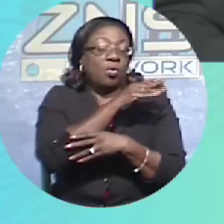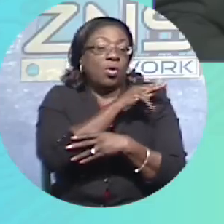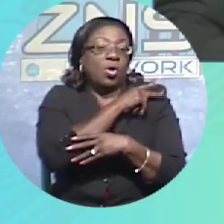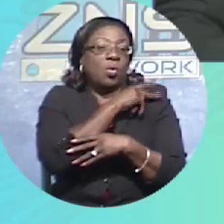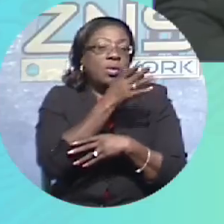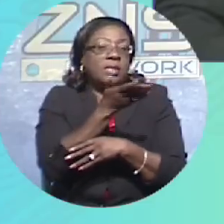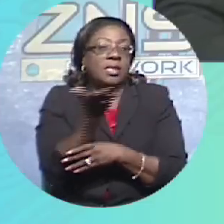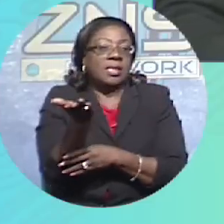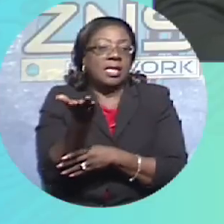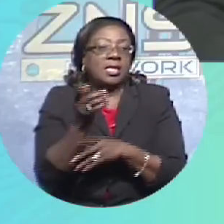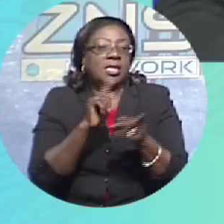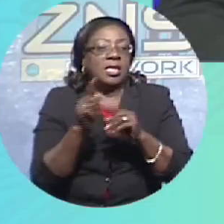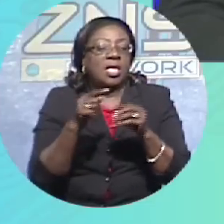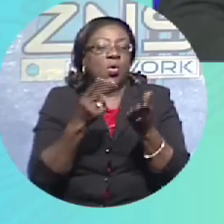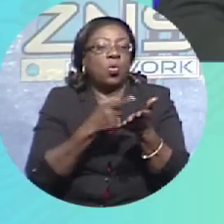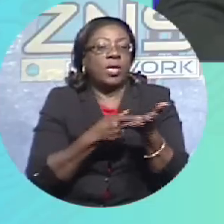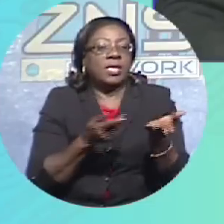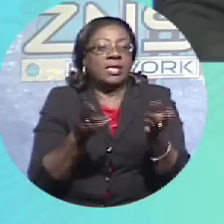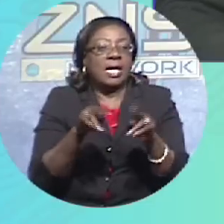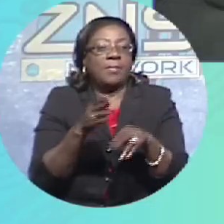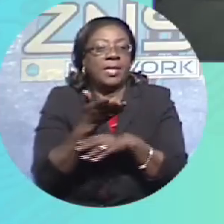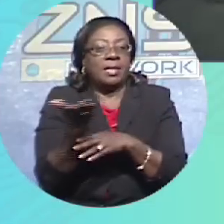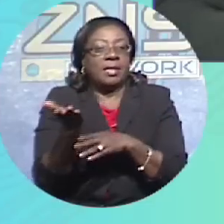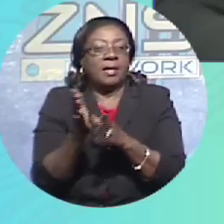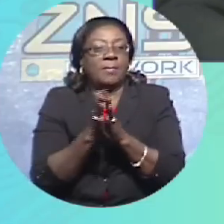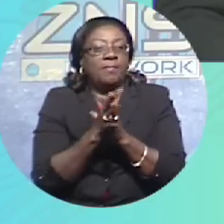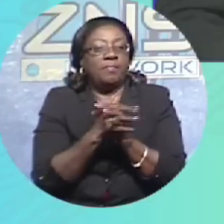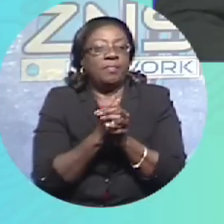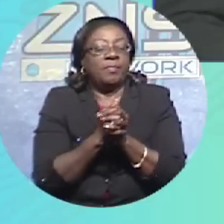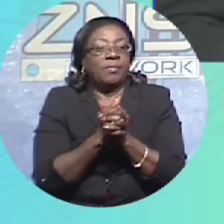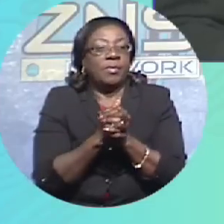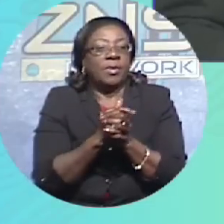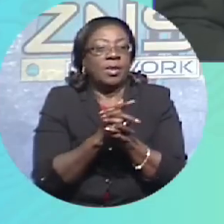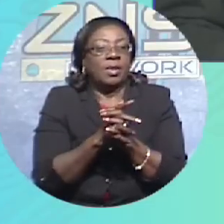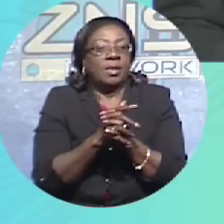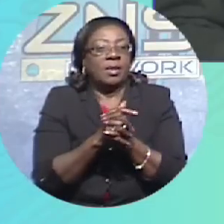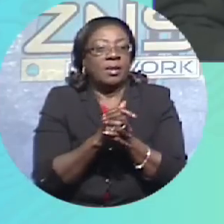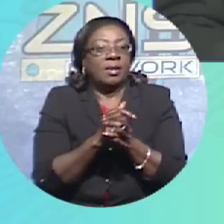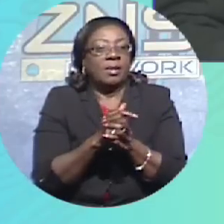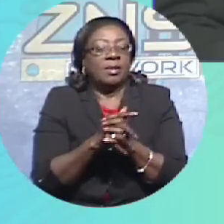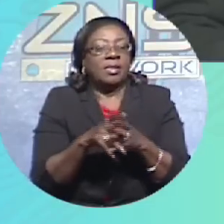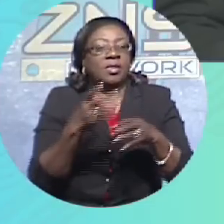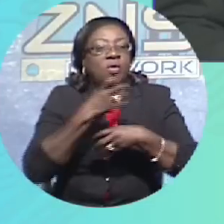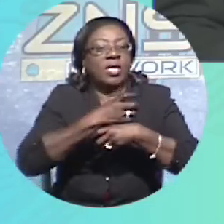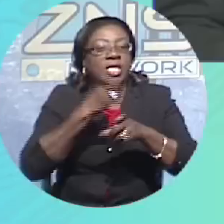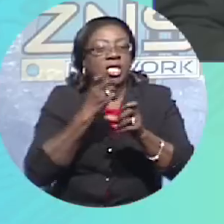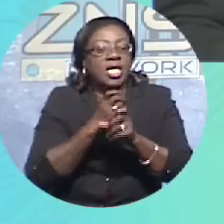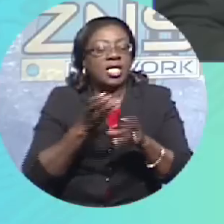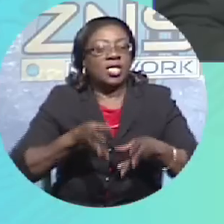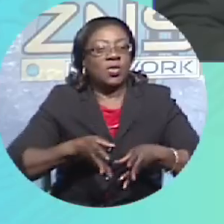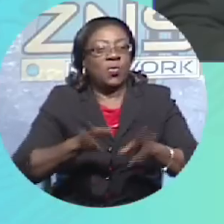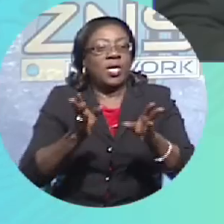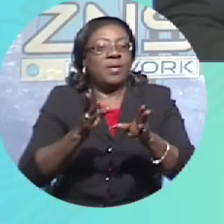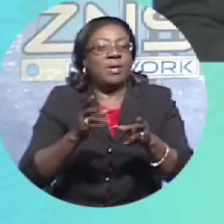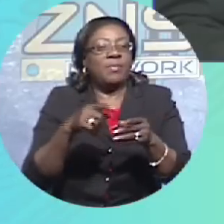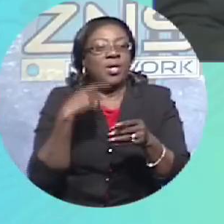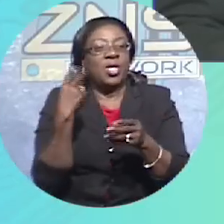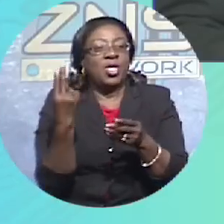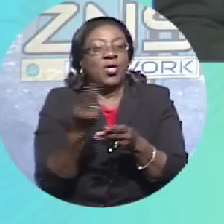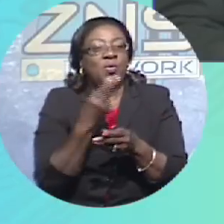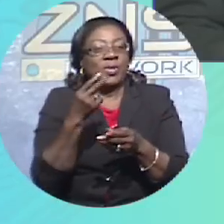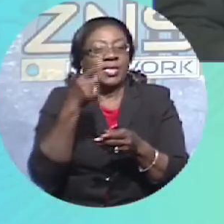got the latest on this new technology. Candino, this new technology is going to significantly change the way people use their smartphones,